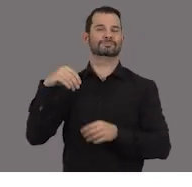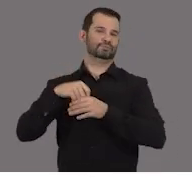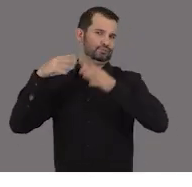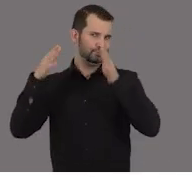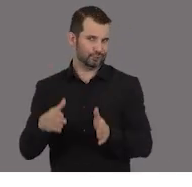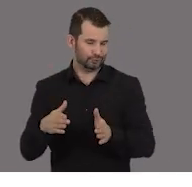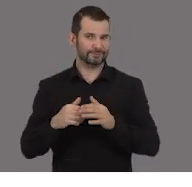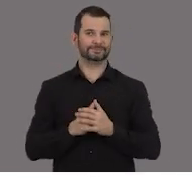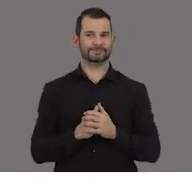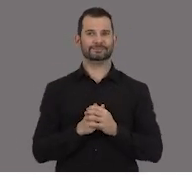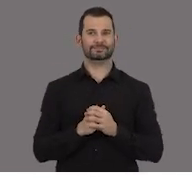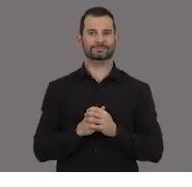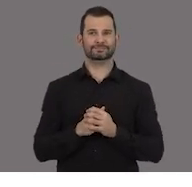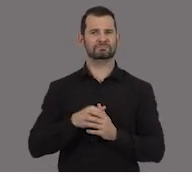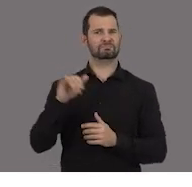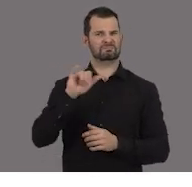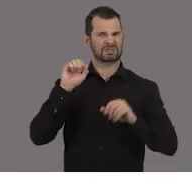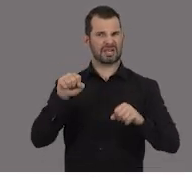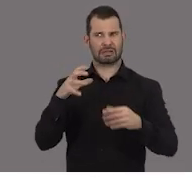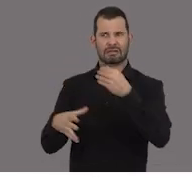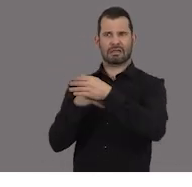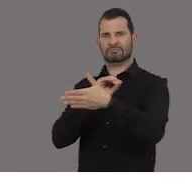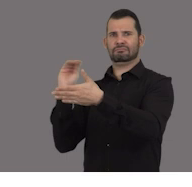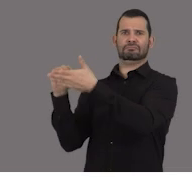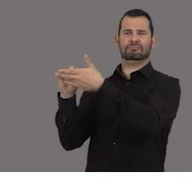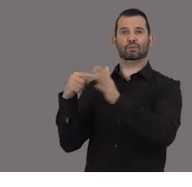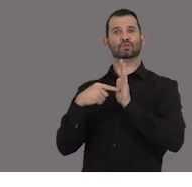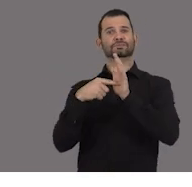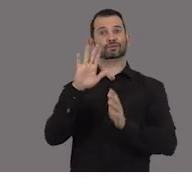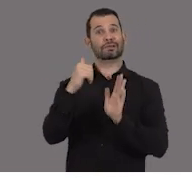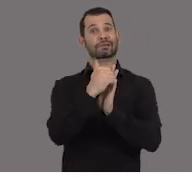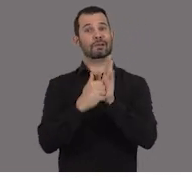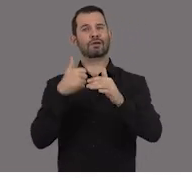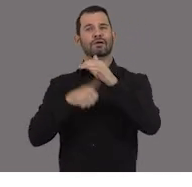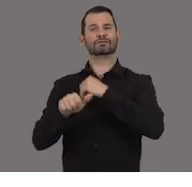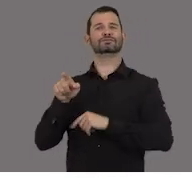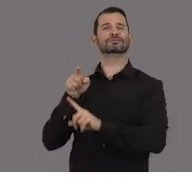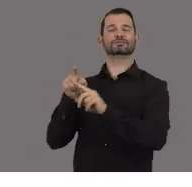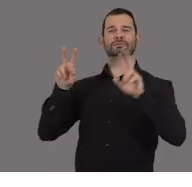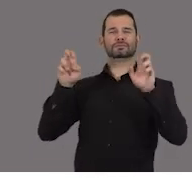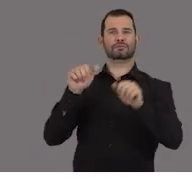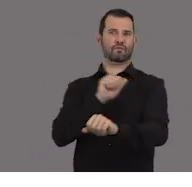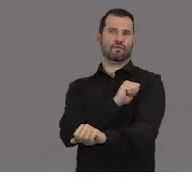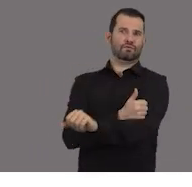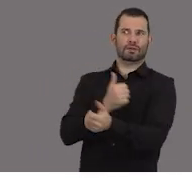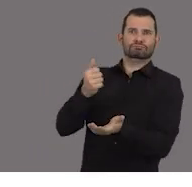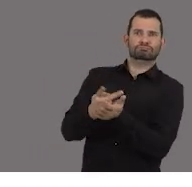person. You can also add a representative to your account under